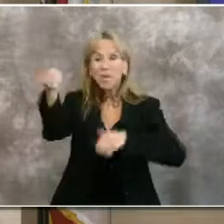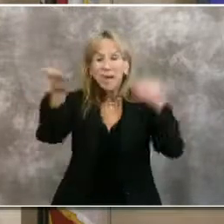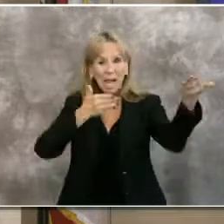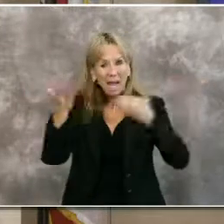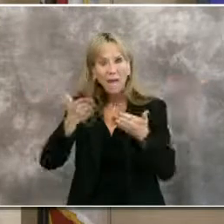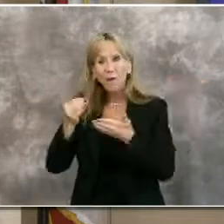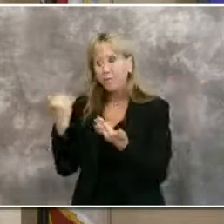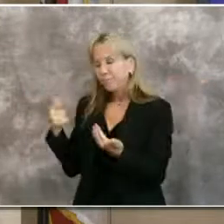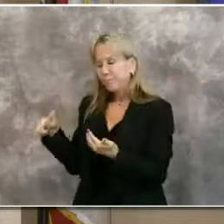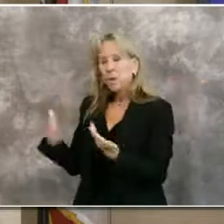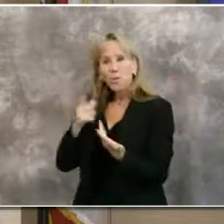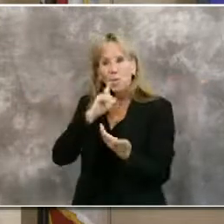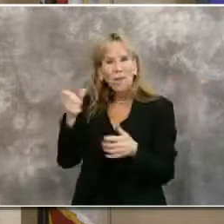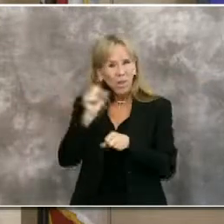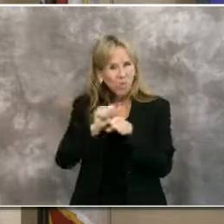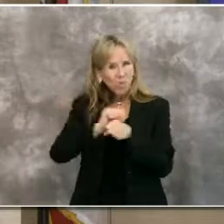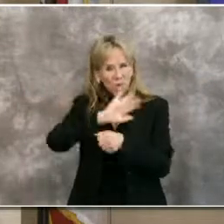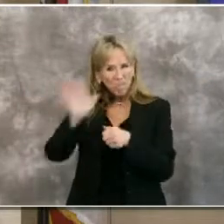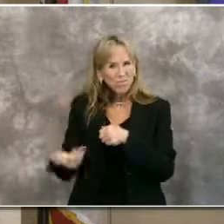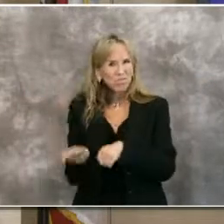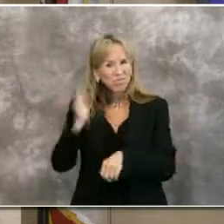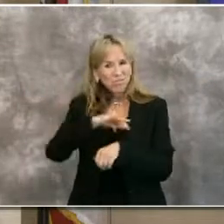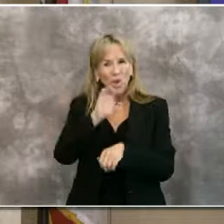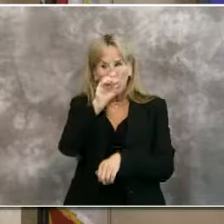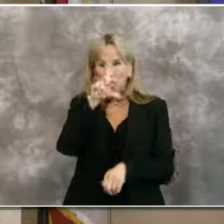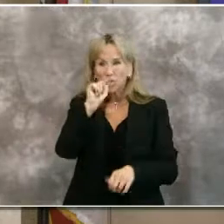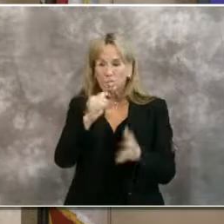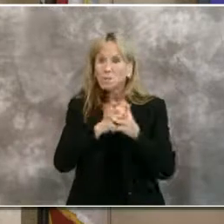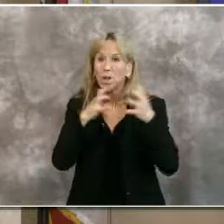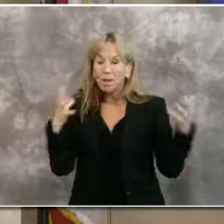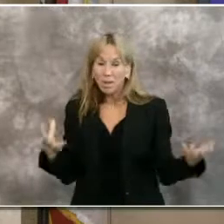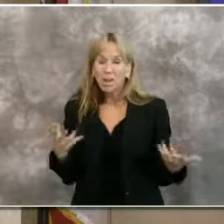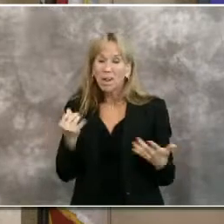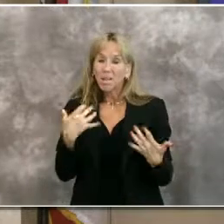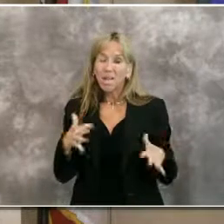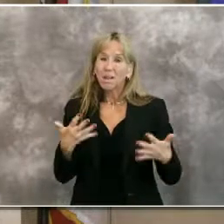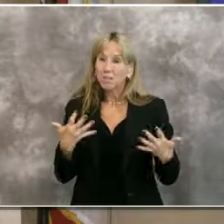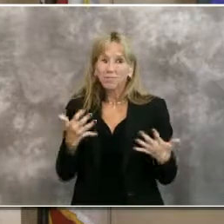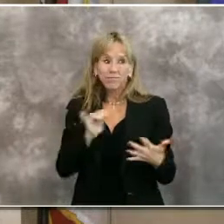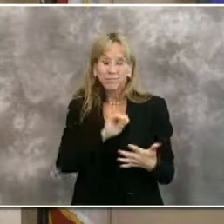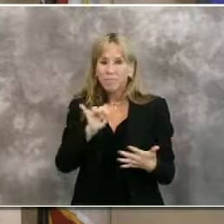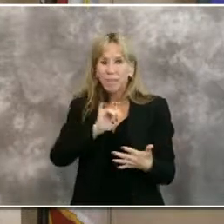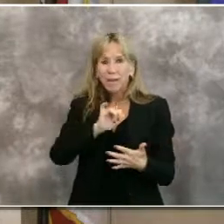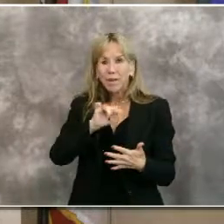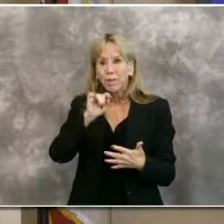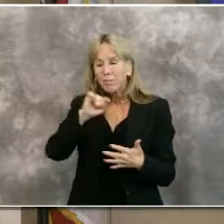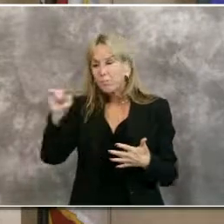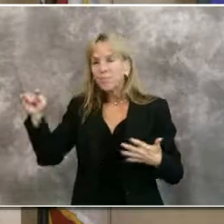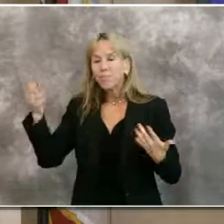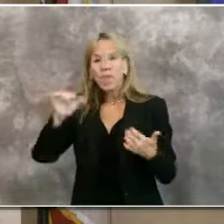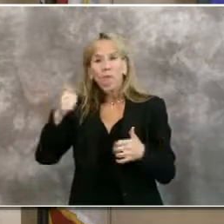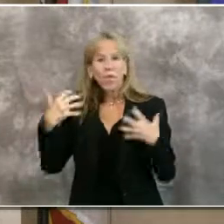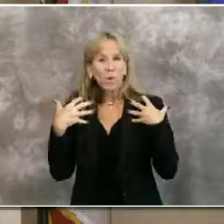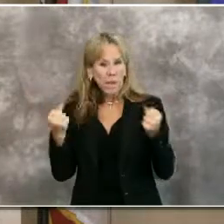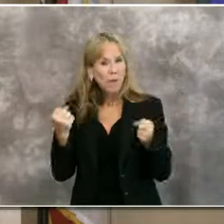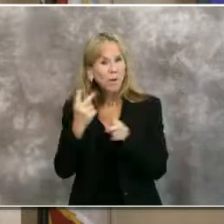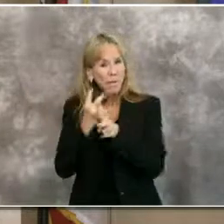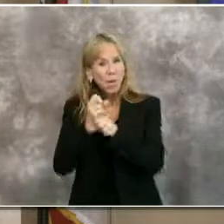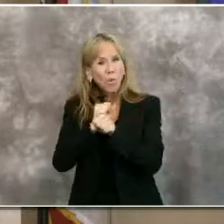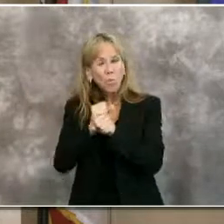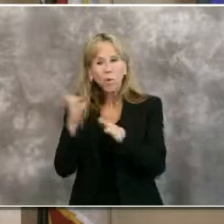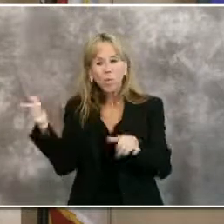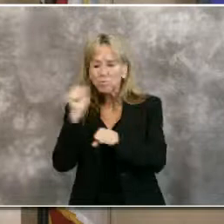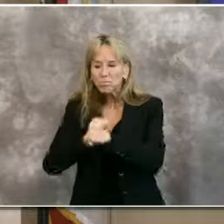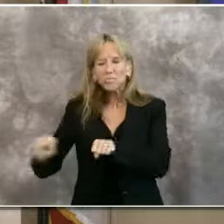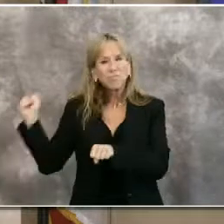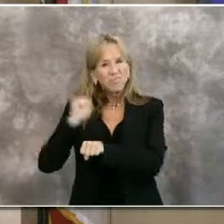that's very important. And those individuals are just like our healthcare workers, tirelessly doing their